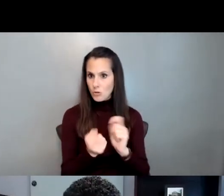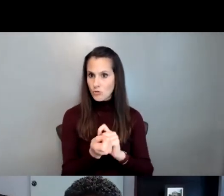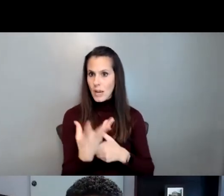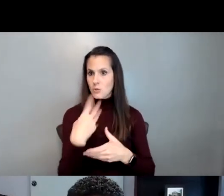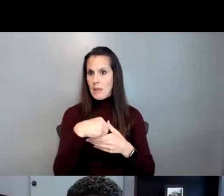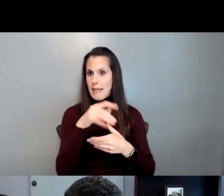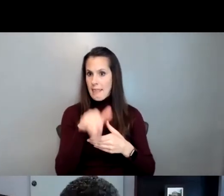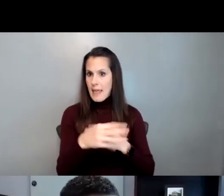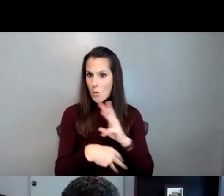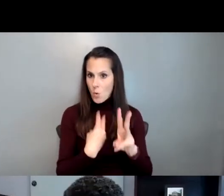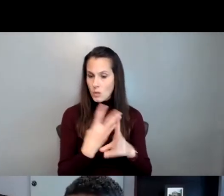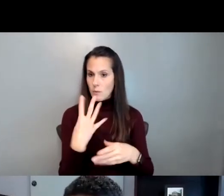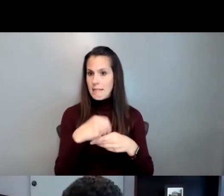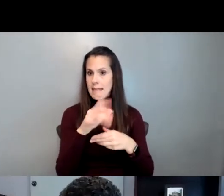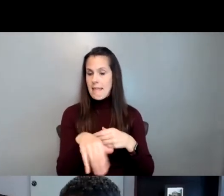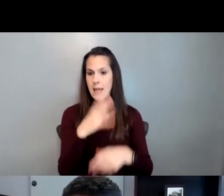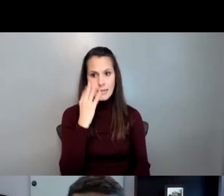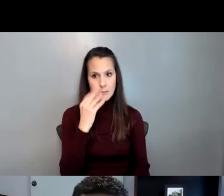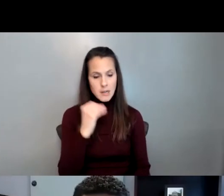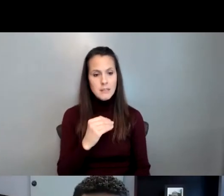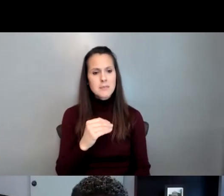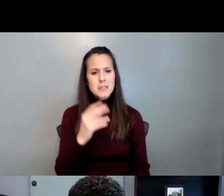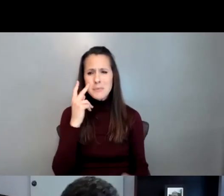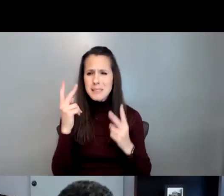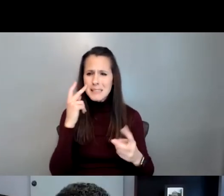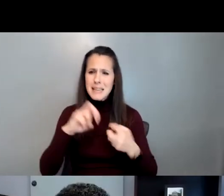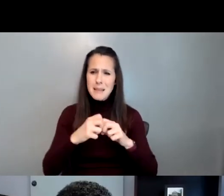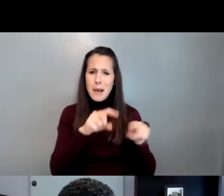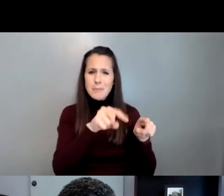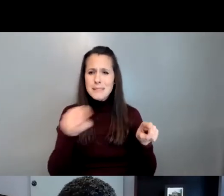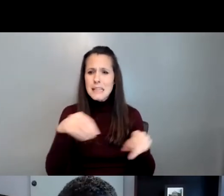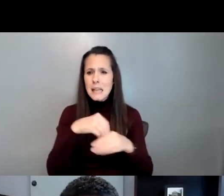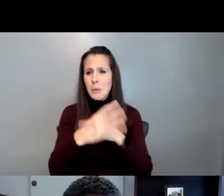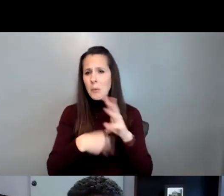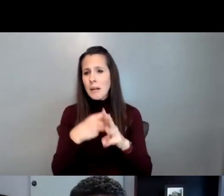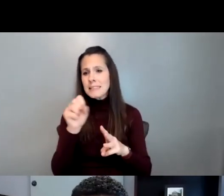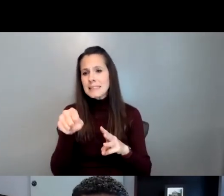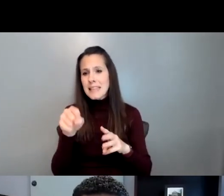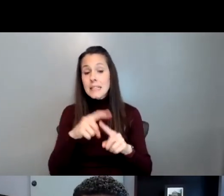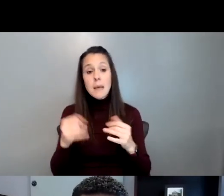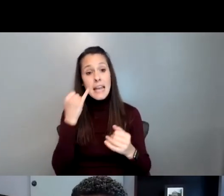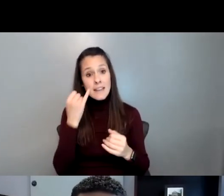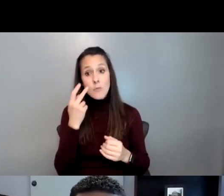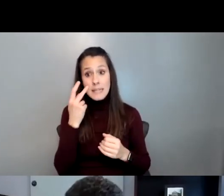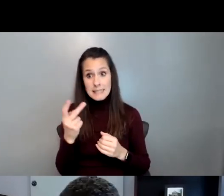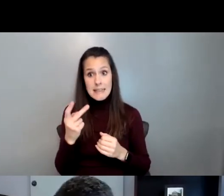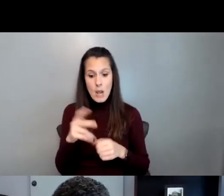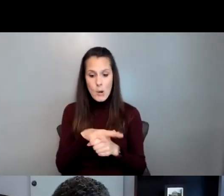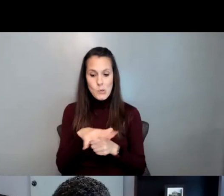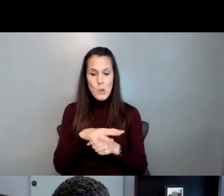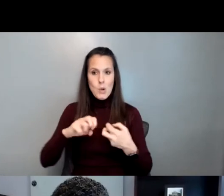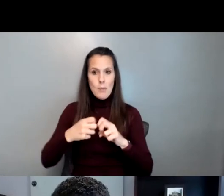you are in. Because while we see the problems that exist in the world, if we can do something about the problems that we see right next door, that